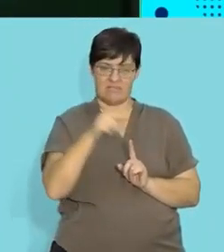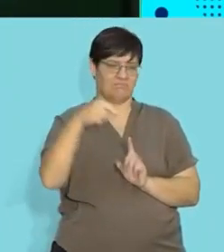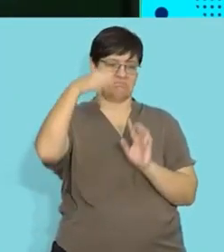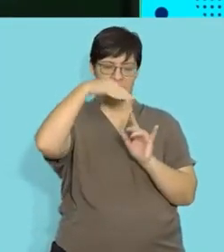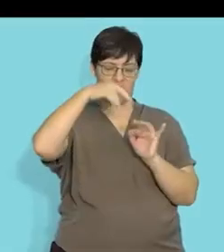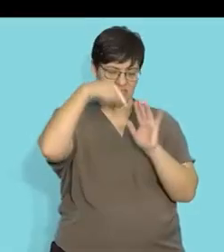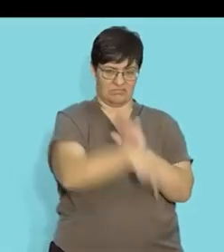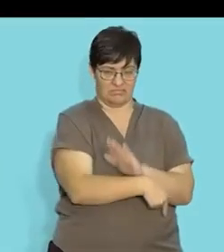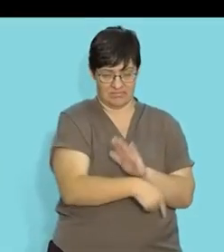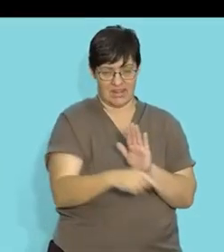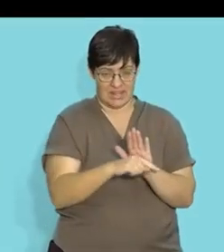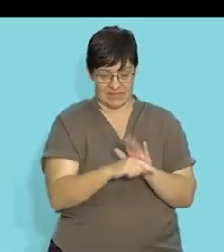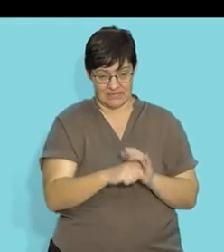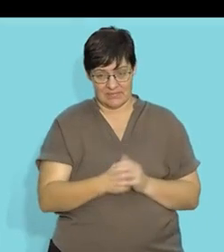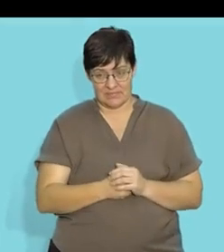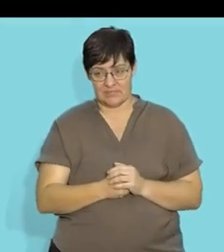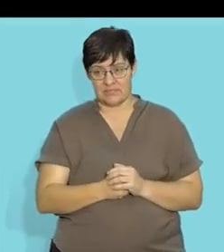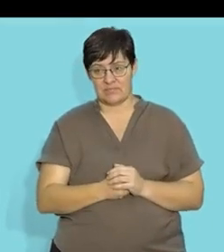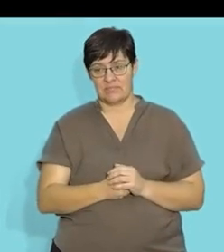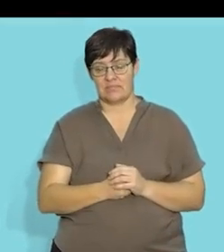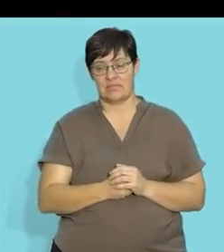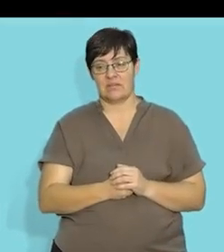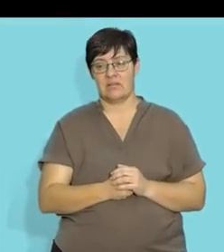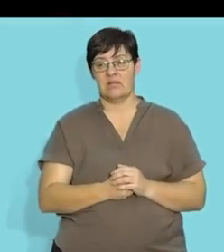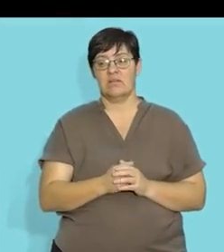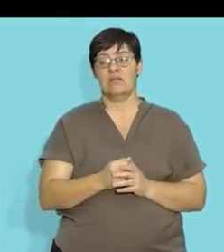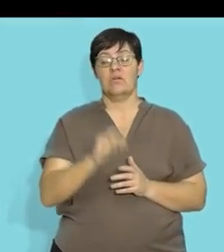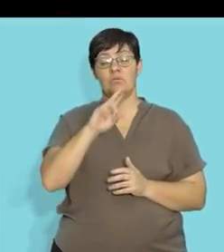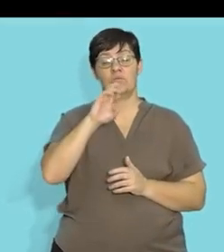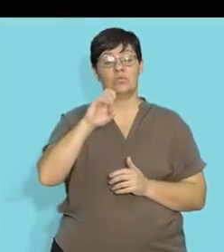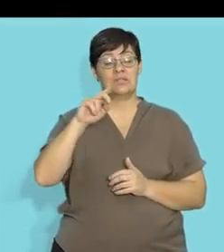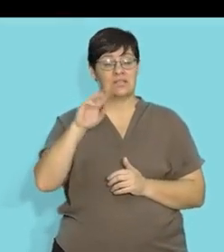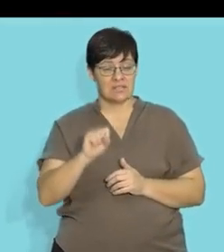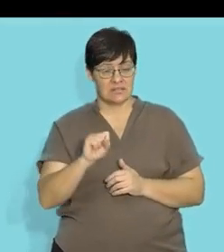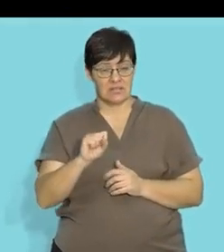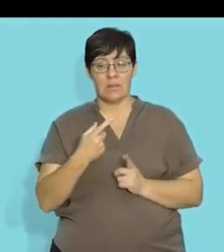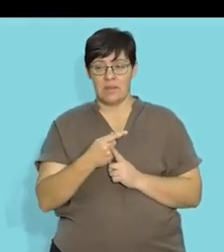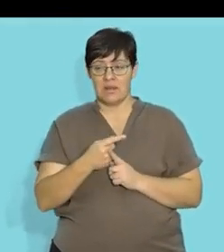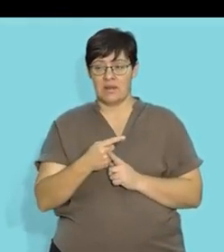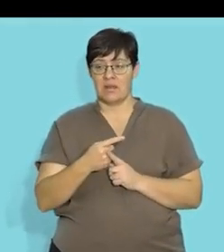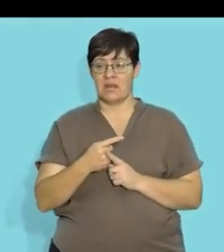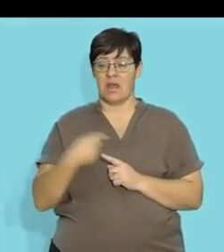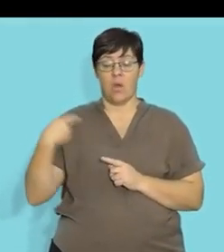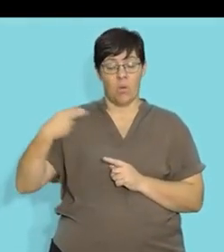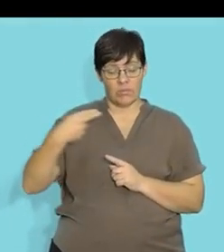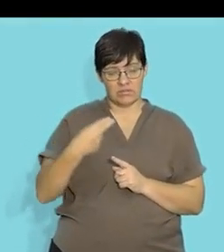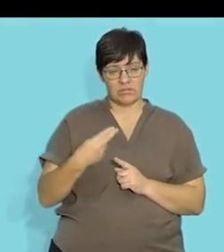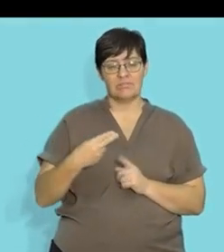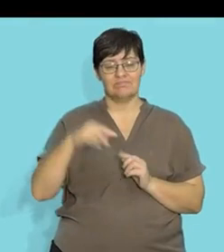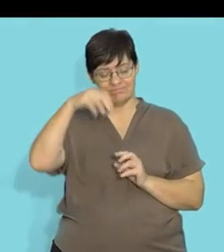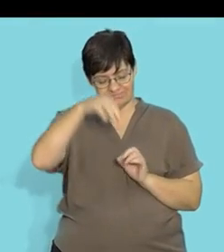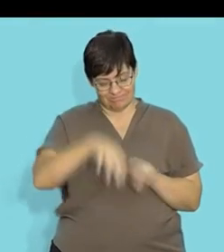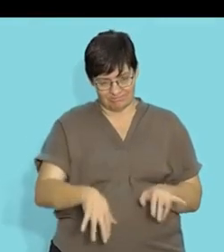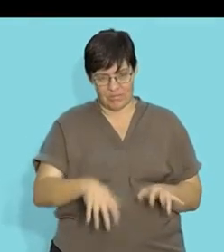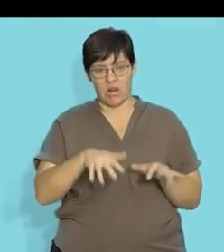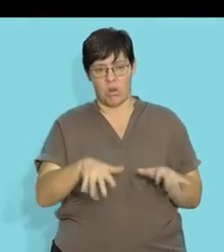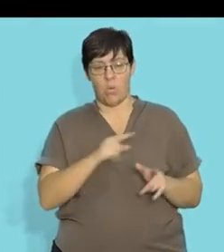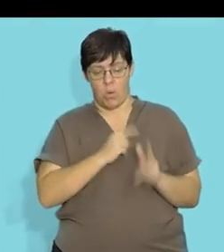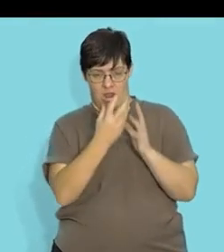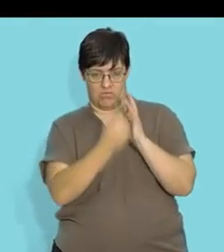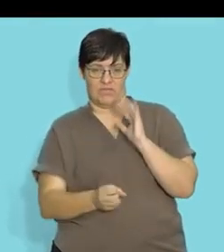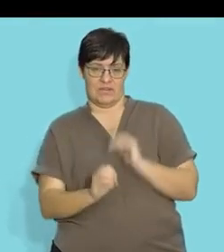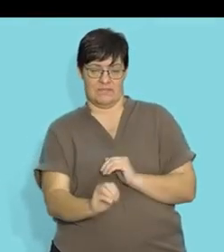this in an experiment. Okay, the auxins accumulate towards the lower side of the root